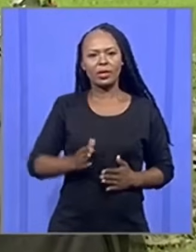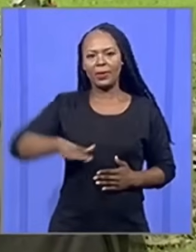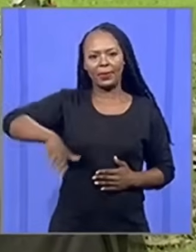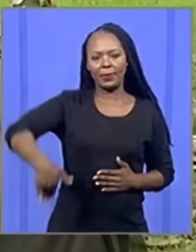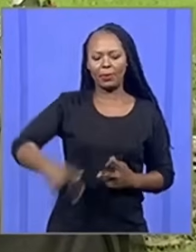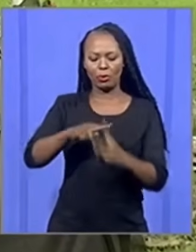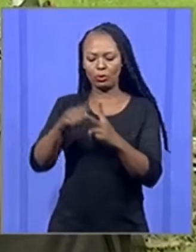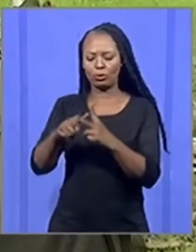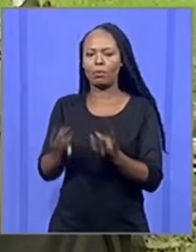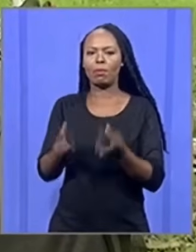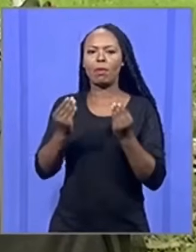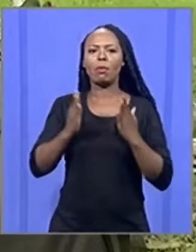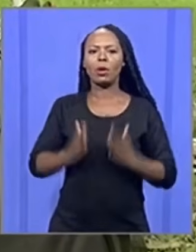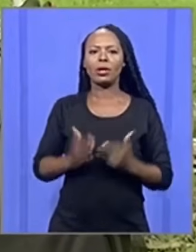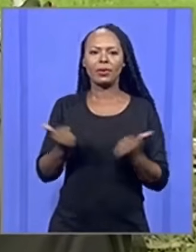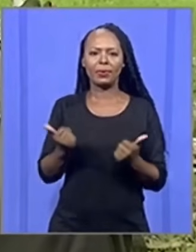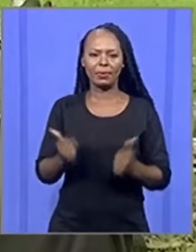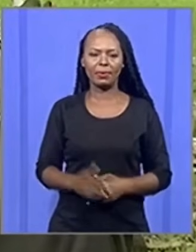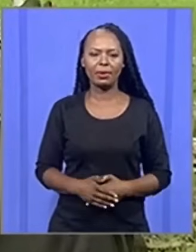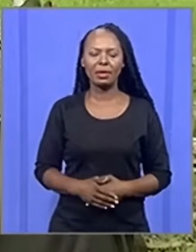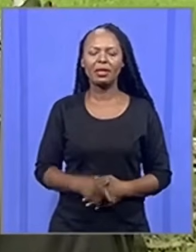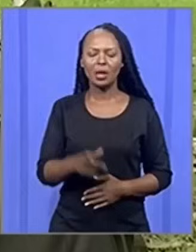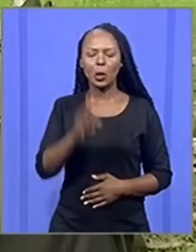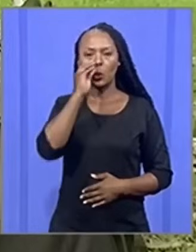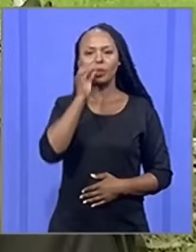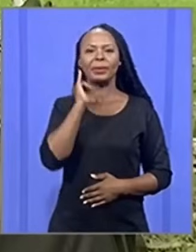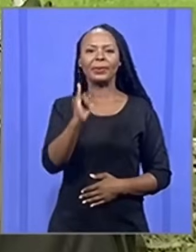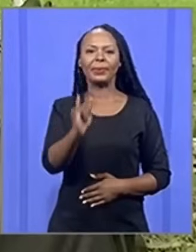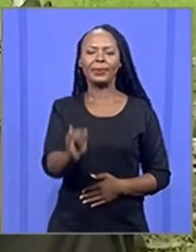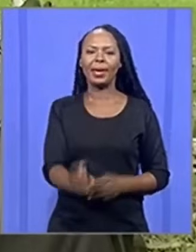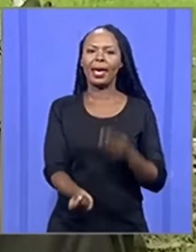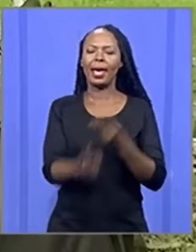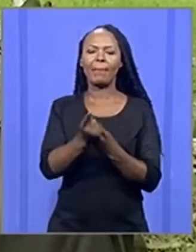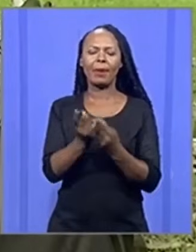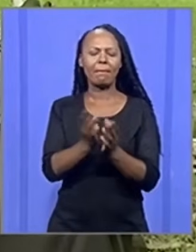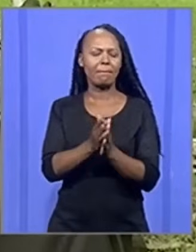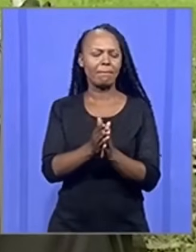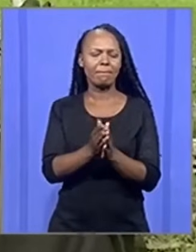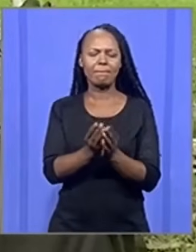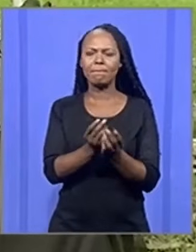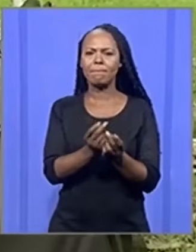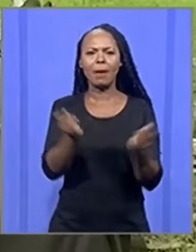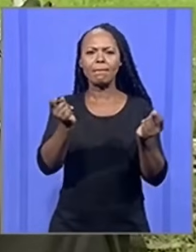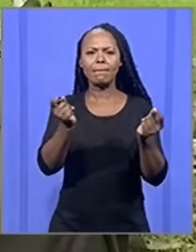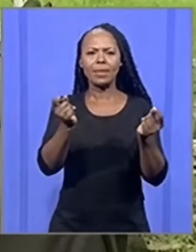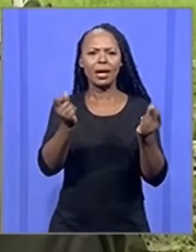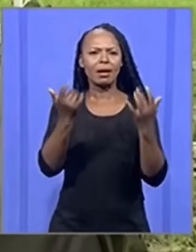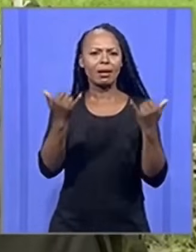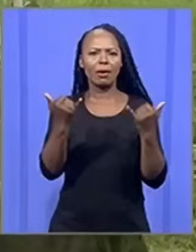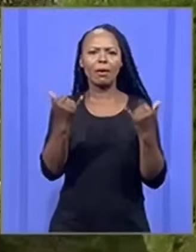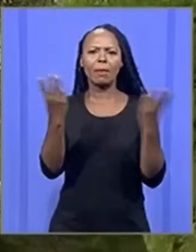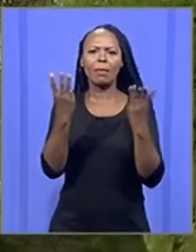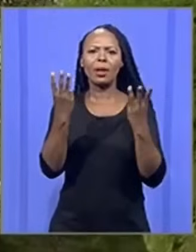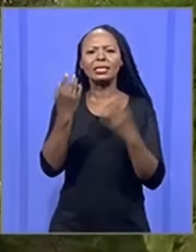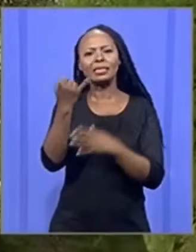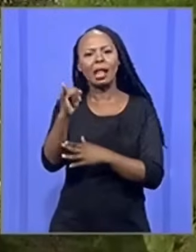been devastating news for us. It happened so fast. The people mostly were still